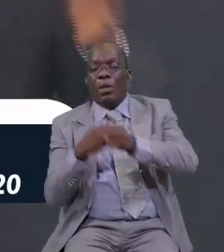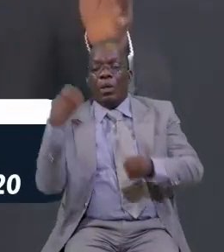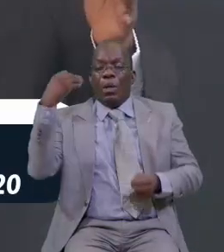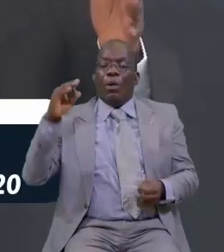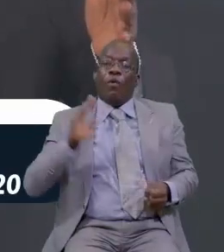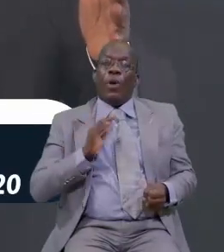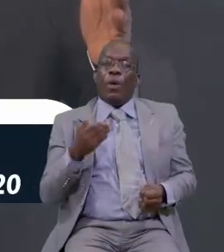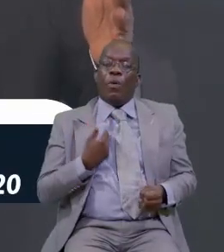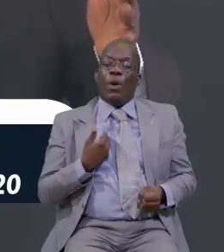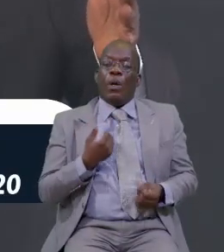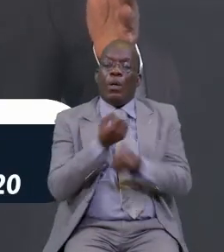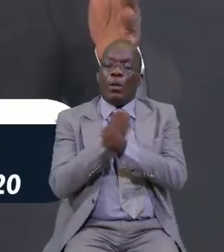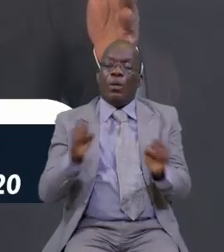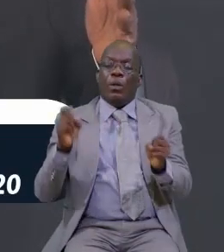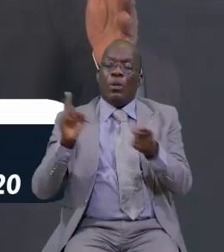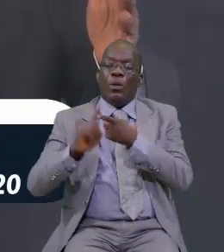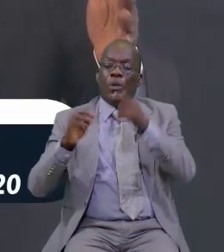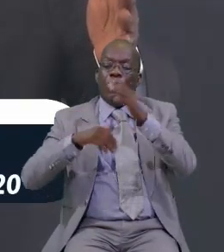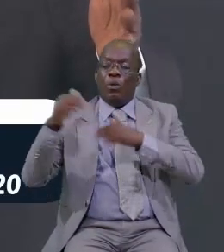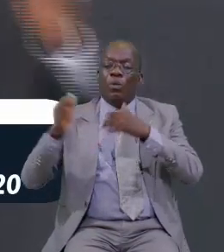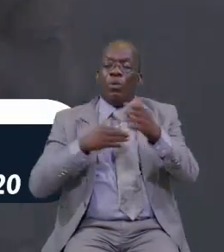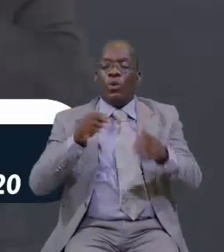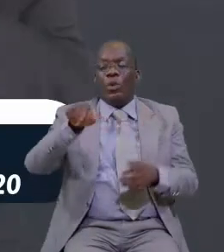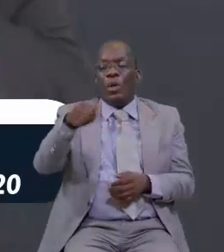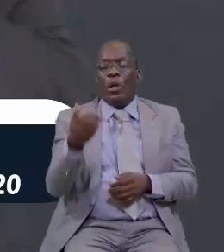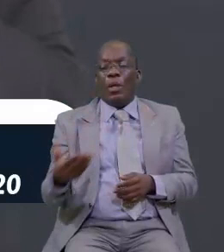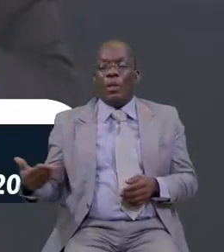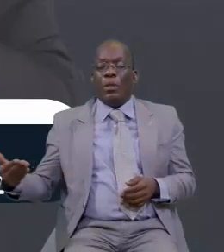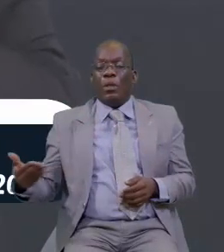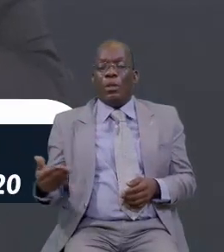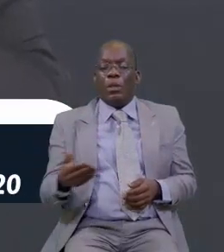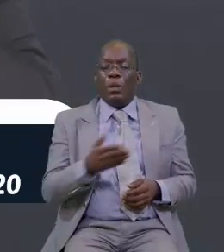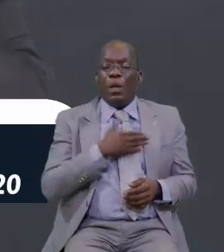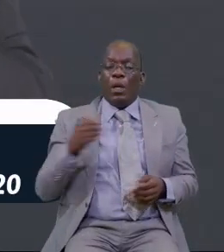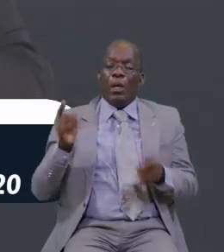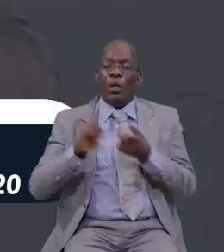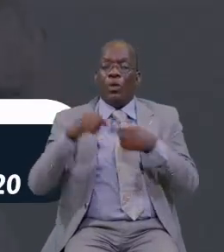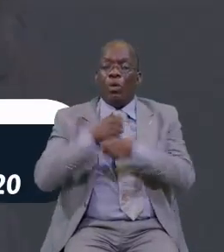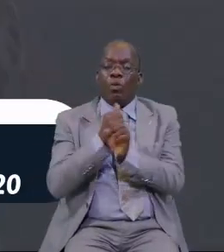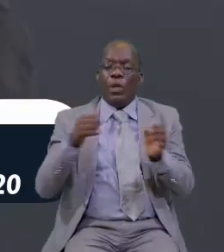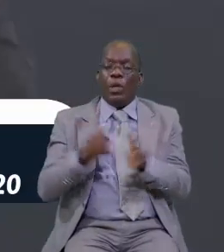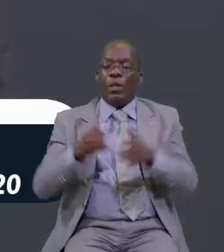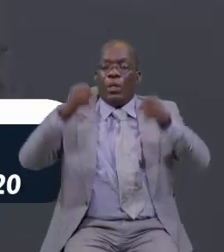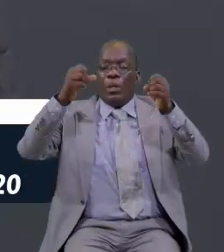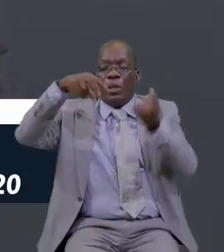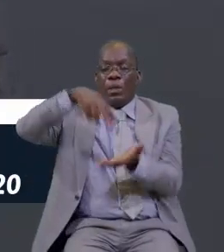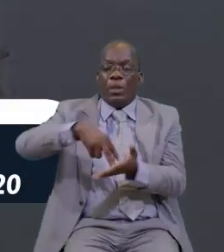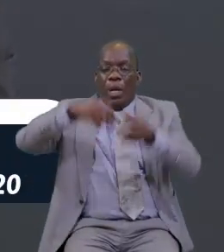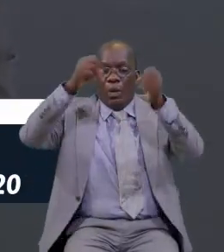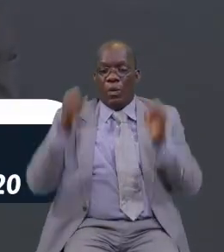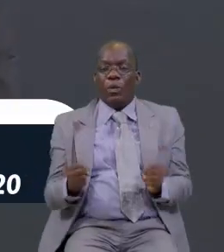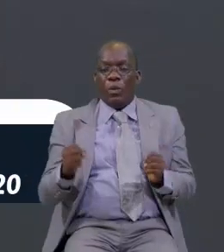To build anything and to make it stand straight and stand firm, you need